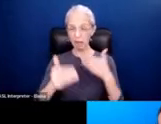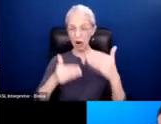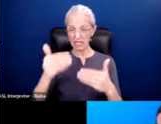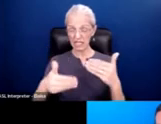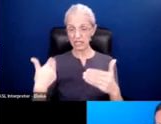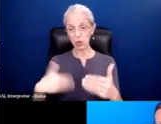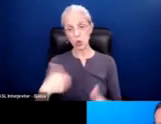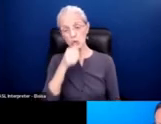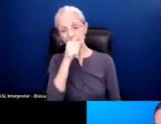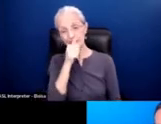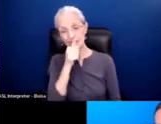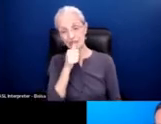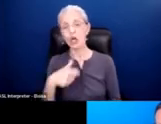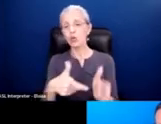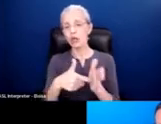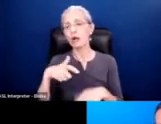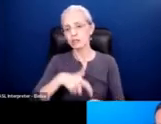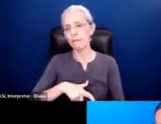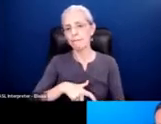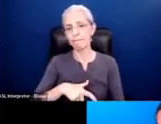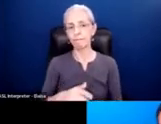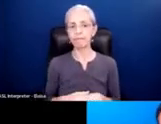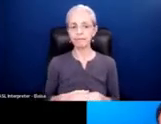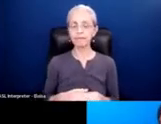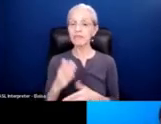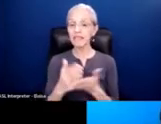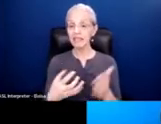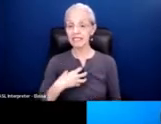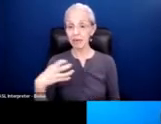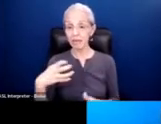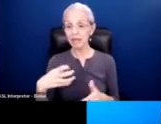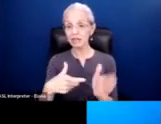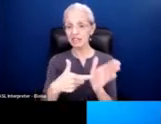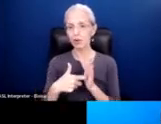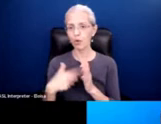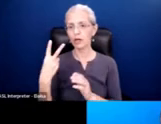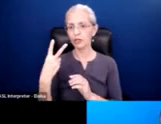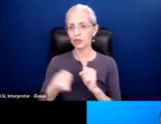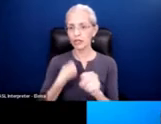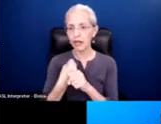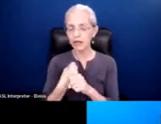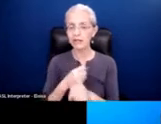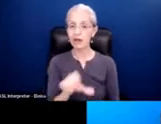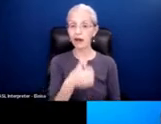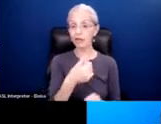it's it can take some time. Some appeals have taken 2 years, some take 4 months. So,